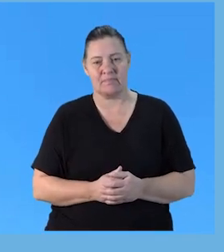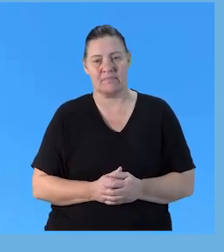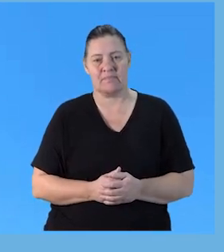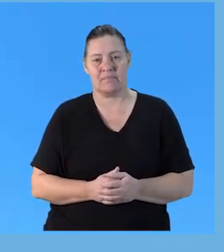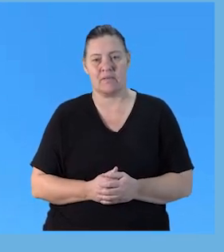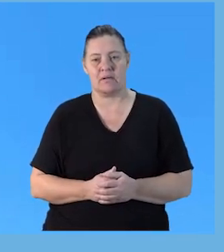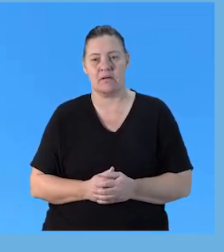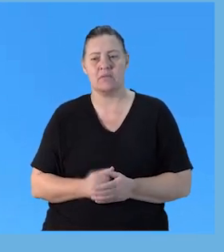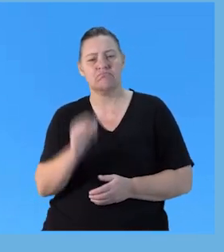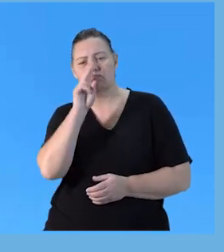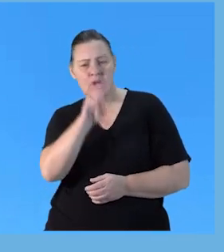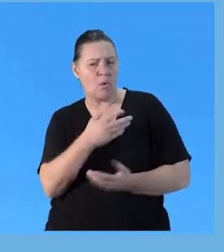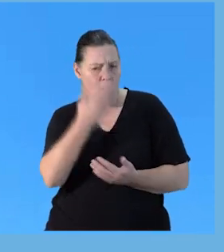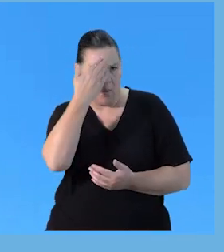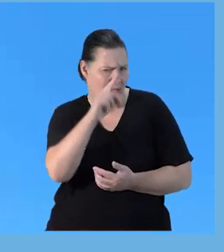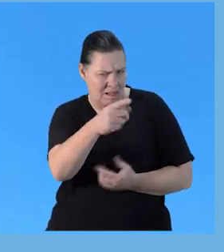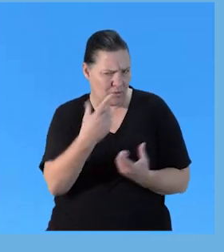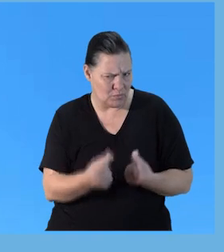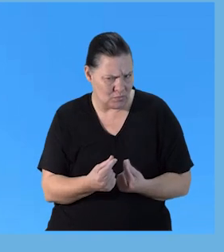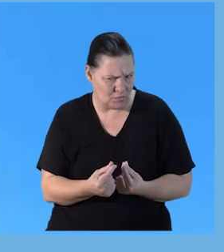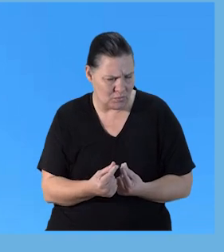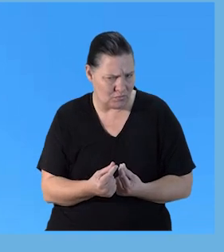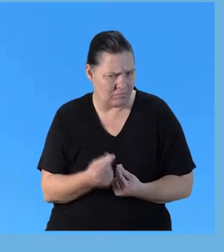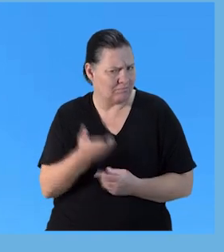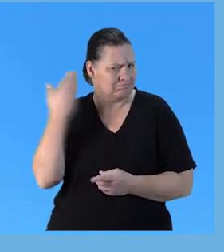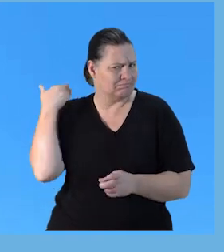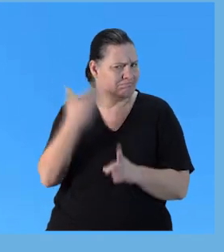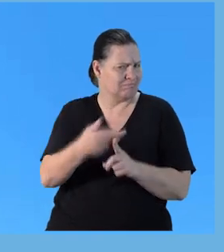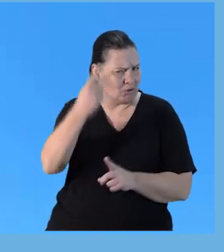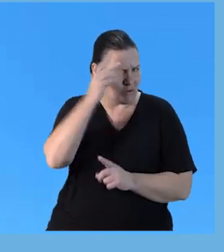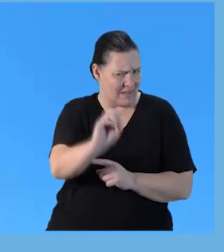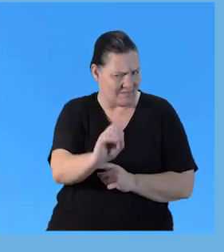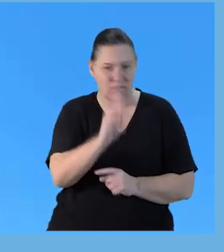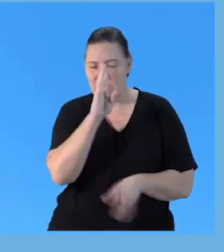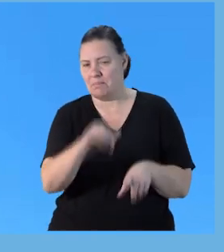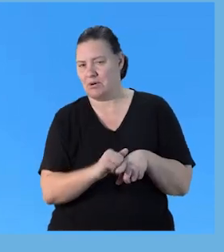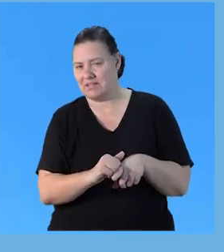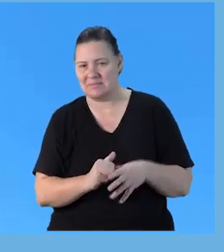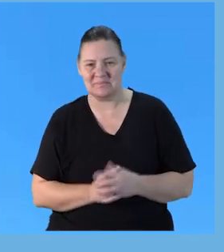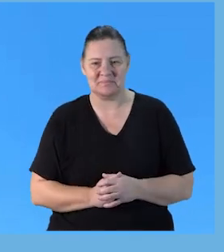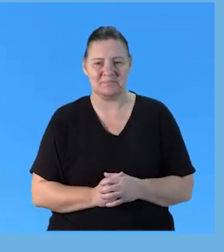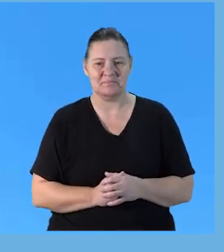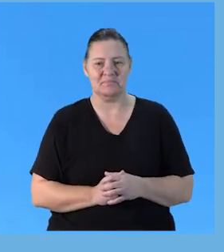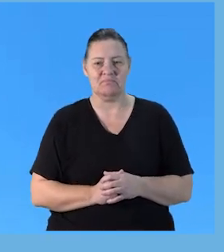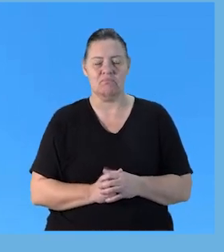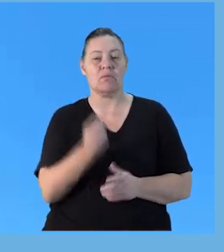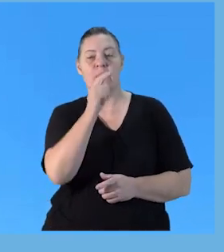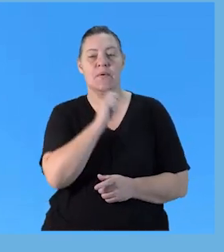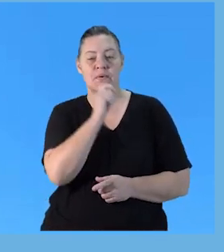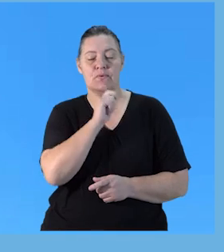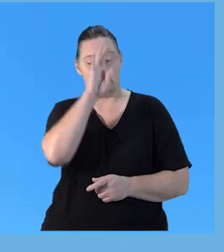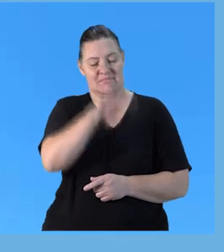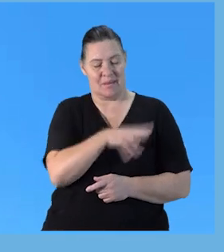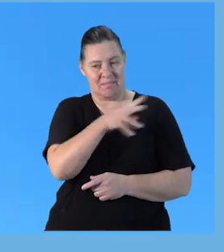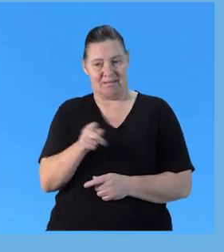sort of like a rectangle, to show that this is a resistor. So any of these two, they are showing the resistor.